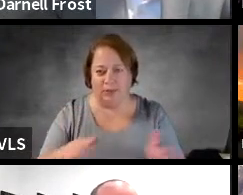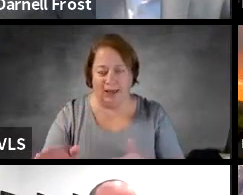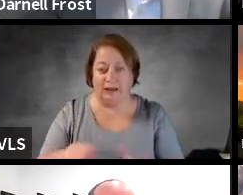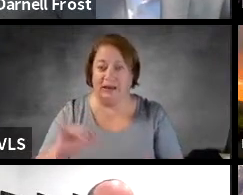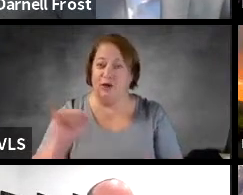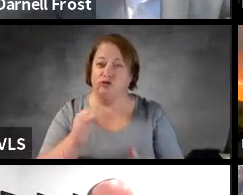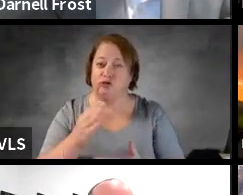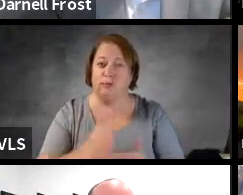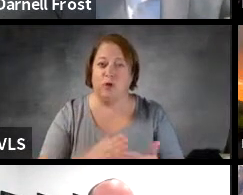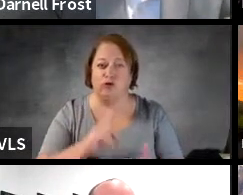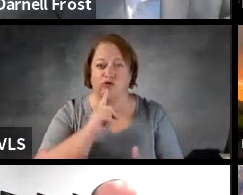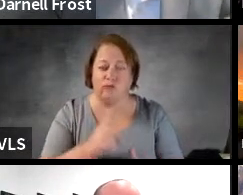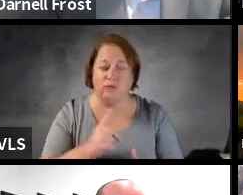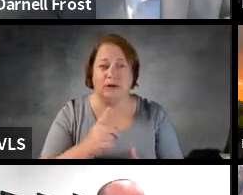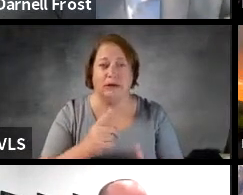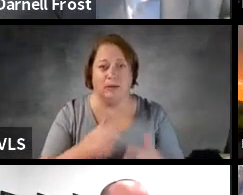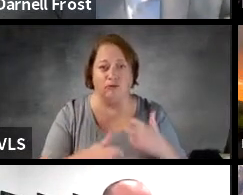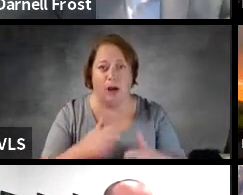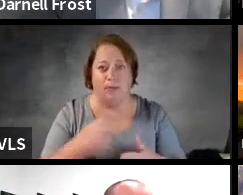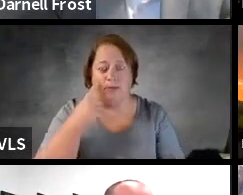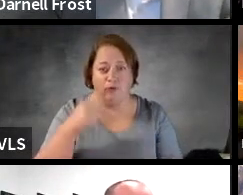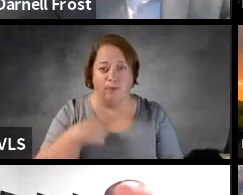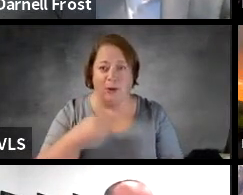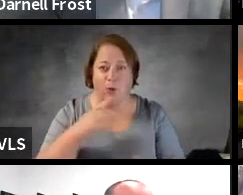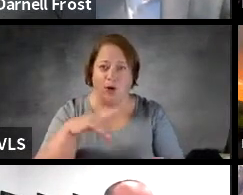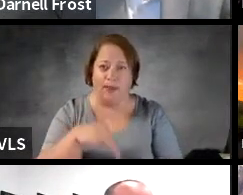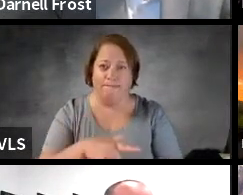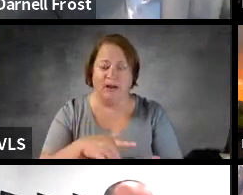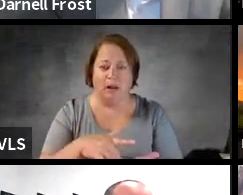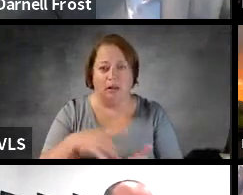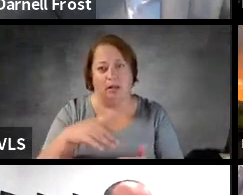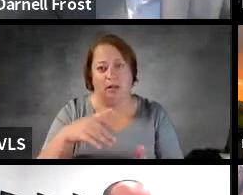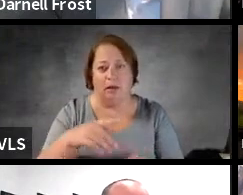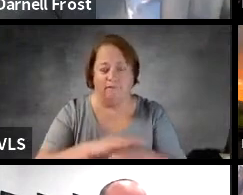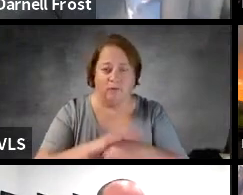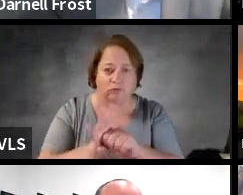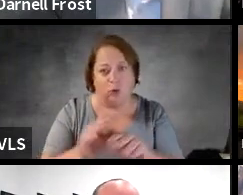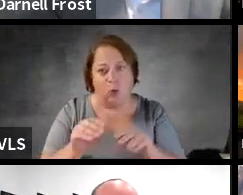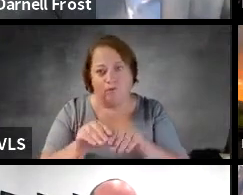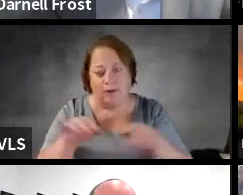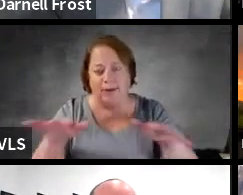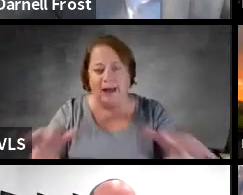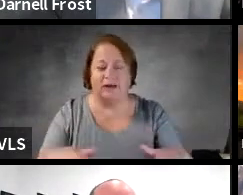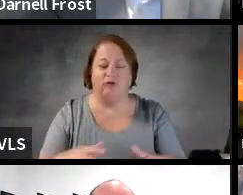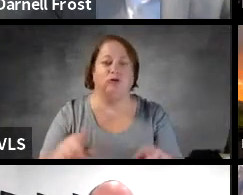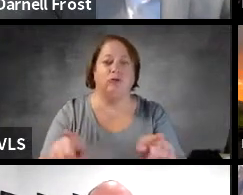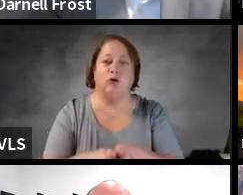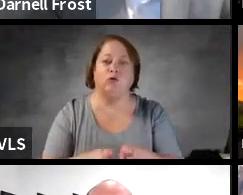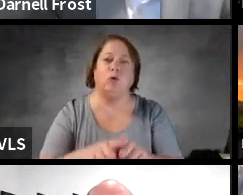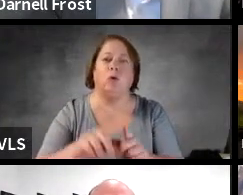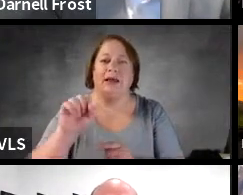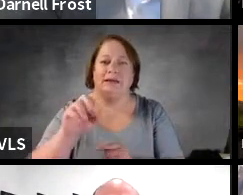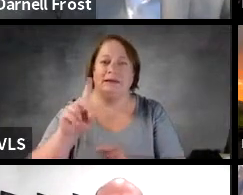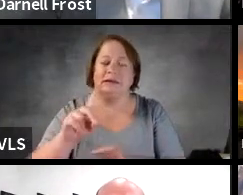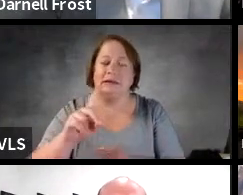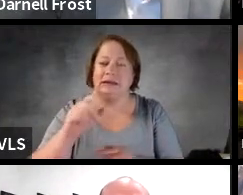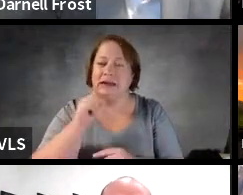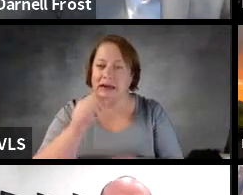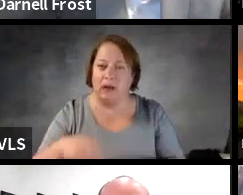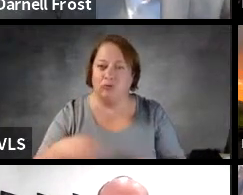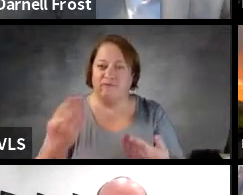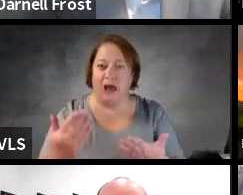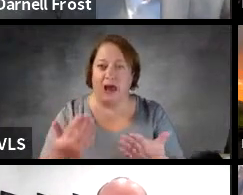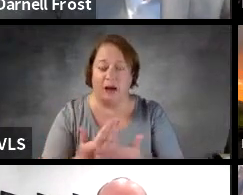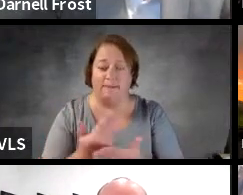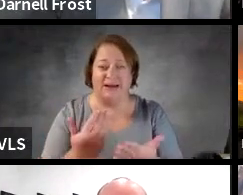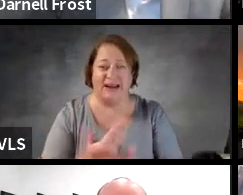is especially troubling to me, as we are in the middle of a pandemic. Additionally, SSD failed to provide an updated salary